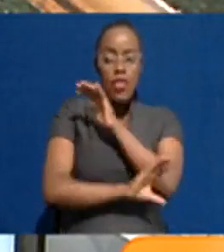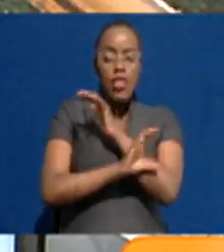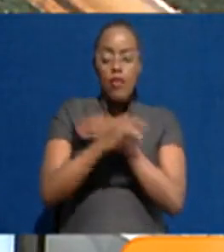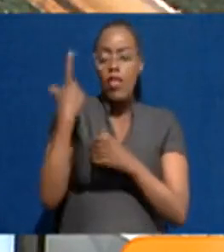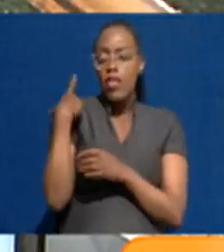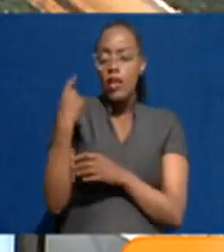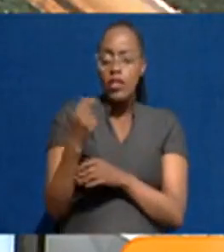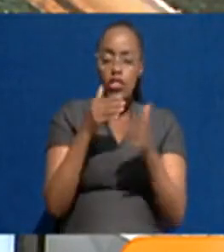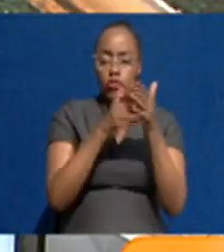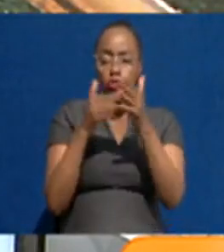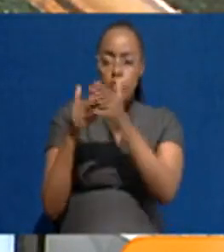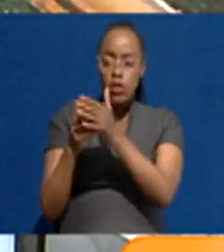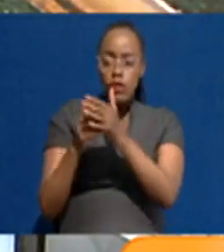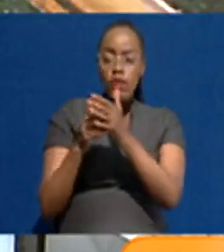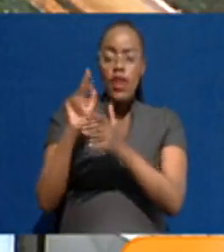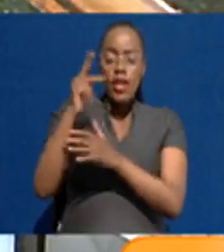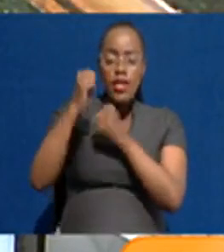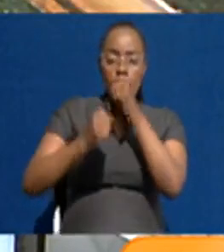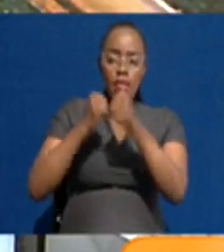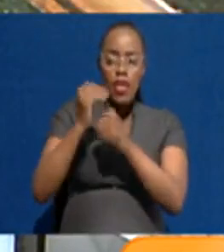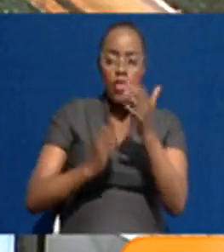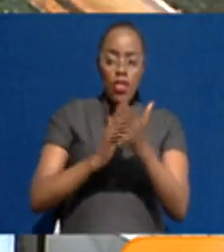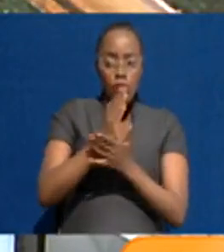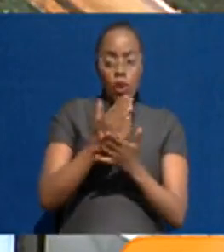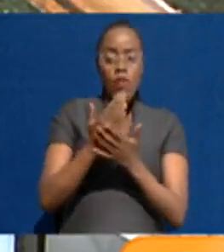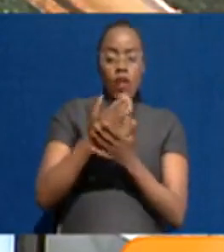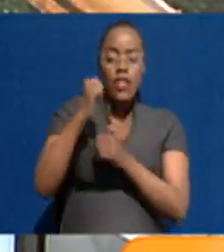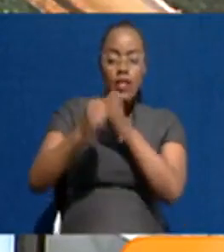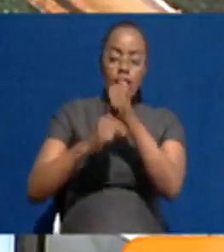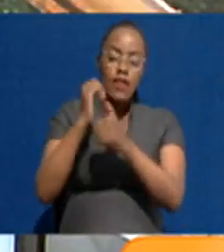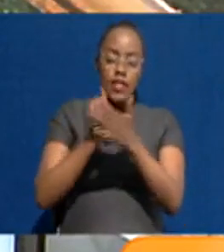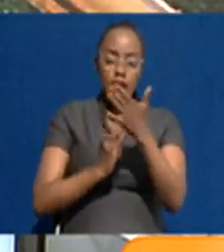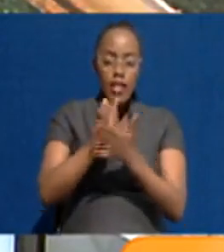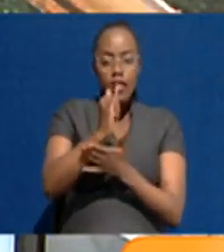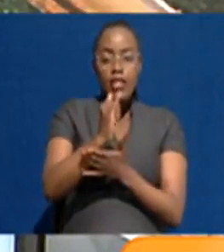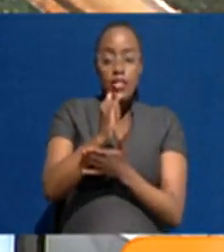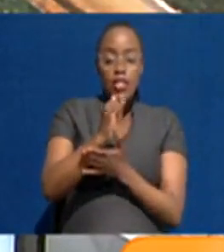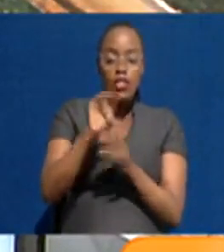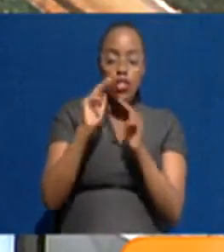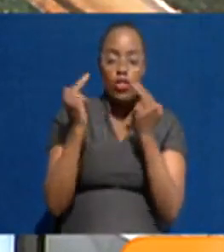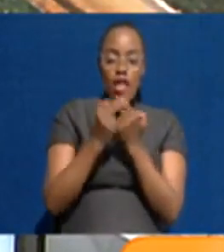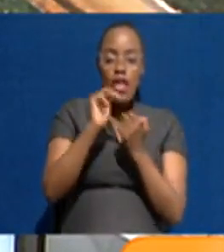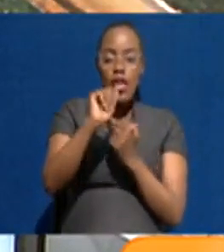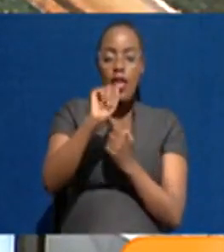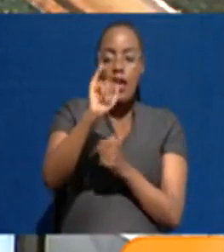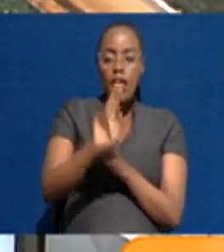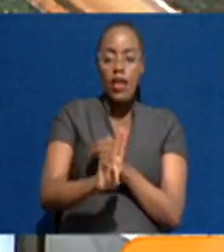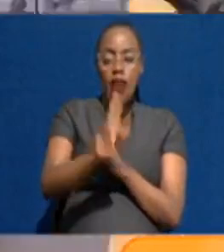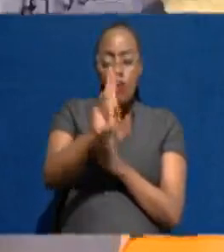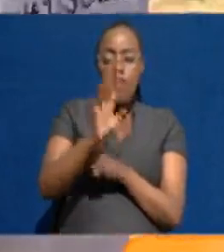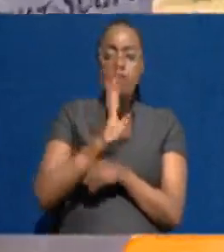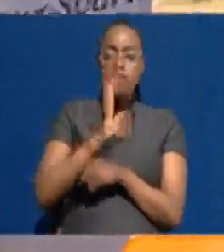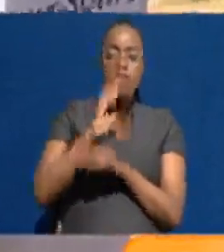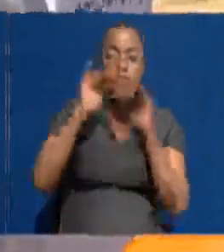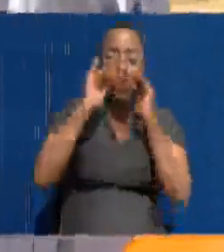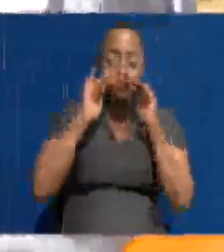recent sanctions of Kenyan athletes by the Athletics Integrity Unit, A.I.U. Speaking at the Eliud Kipchoge